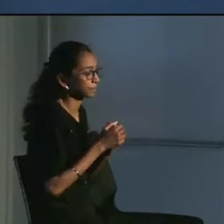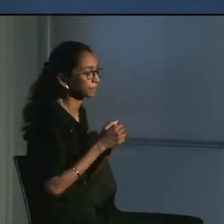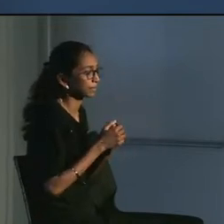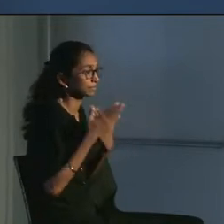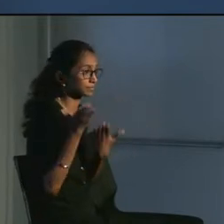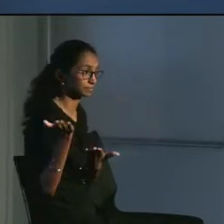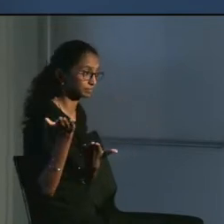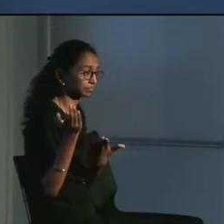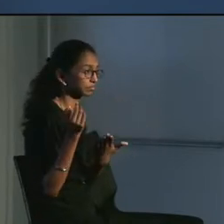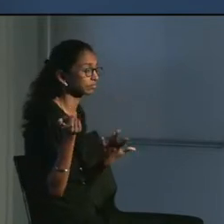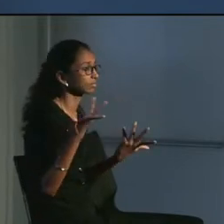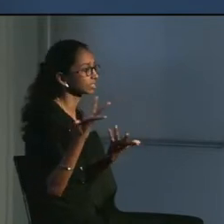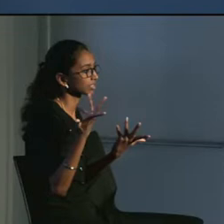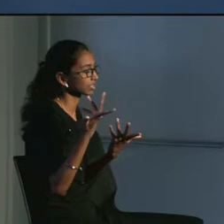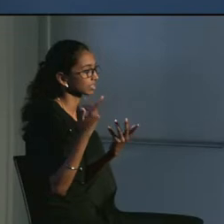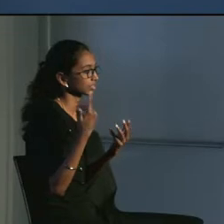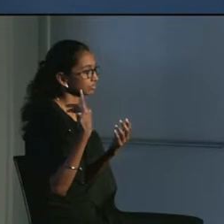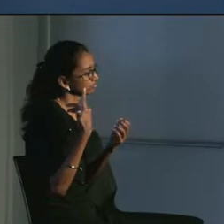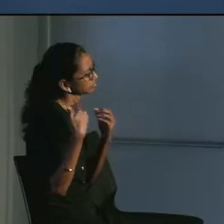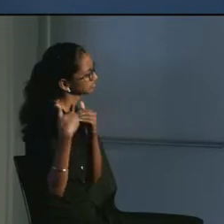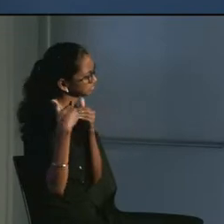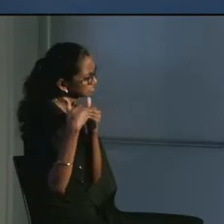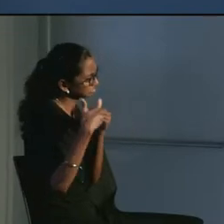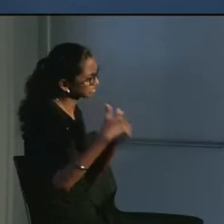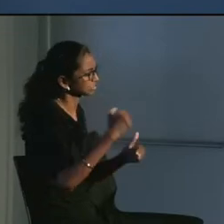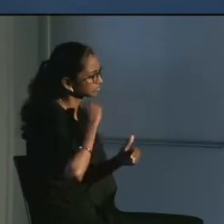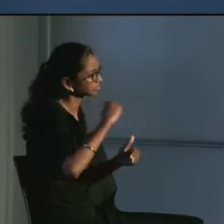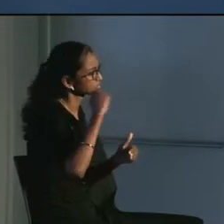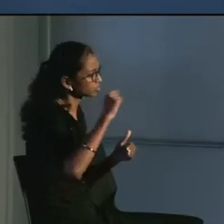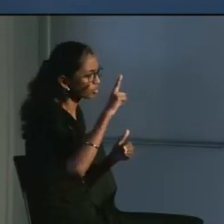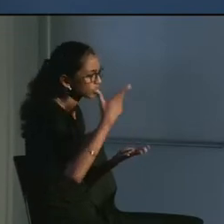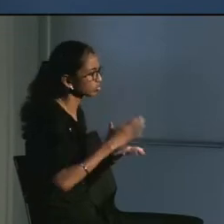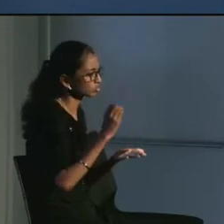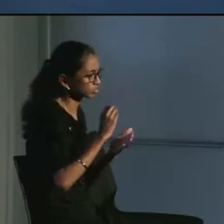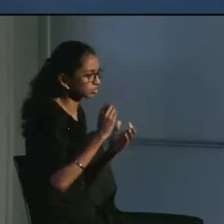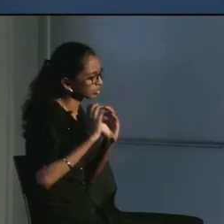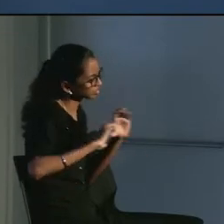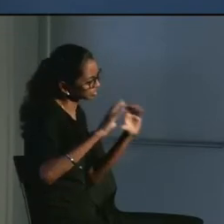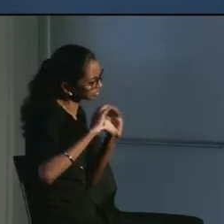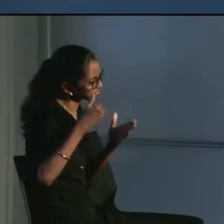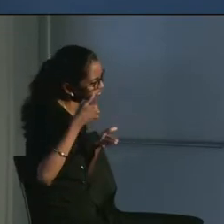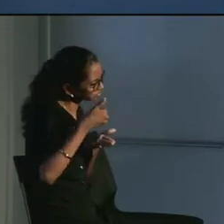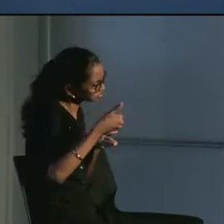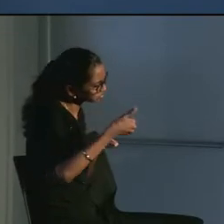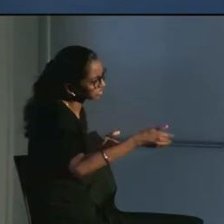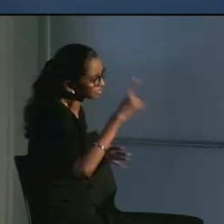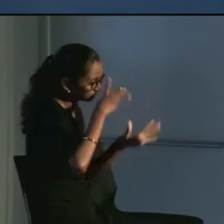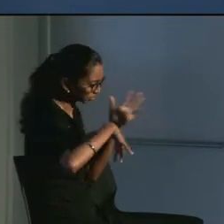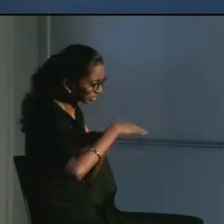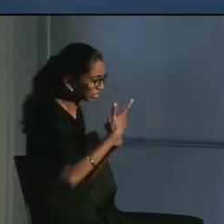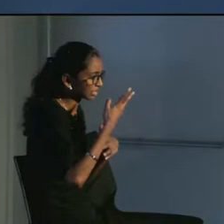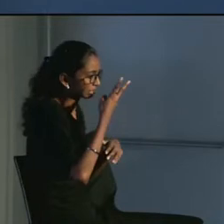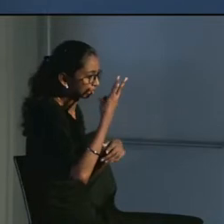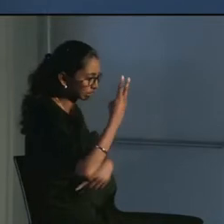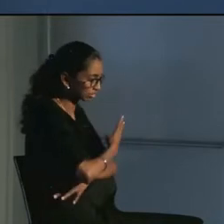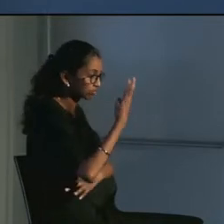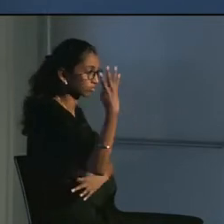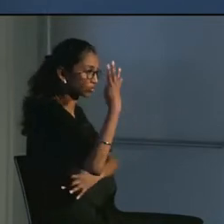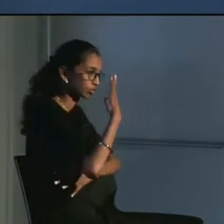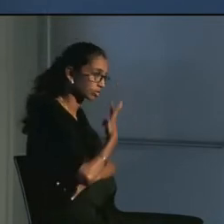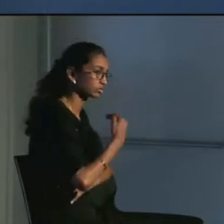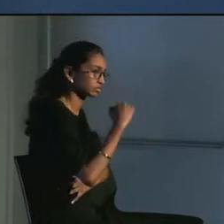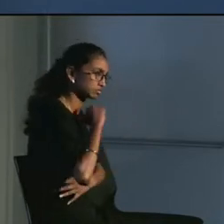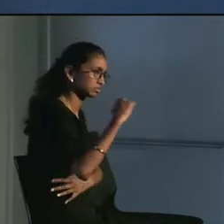This was an almost spontaneous event. It was not totally spontaneous. It was planned over maybe 3 or 4 days, and